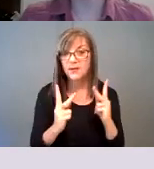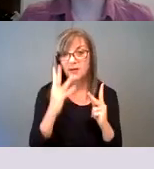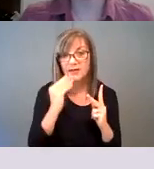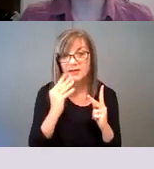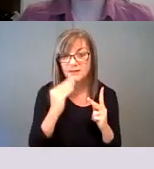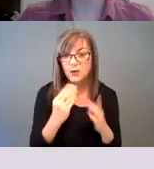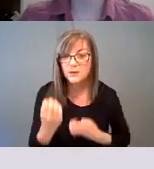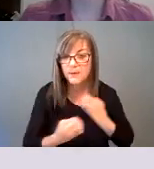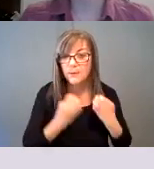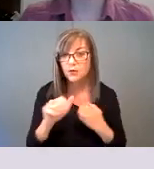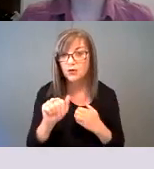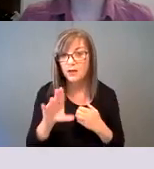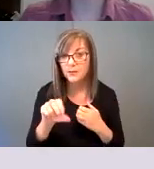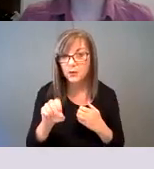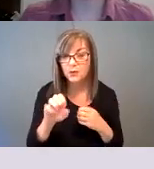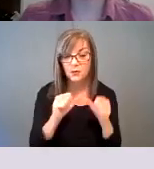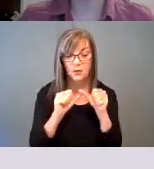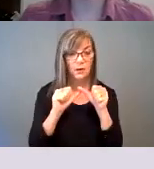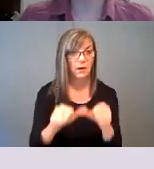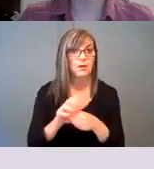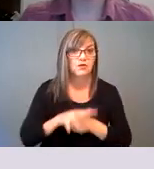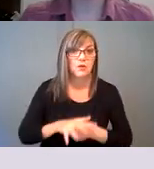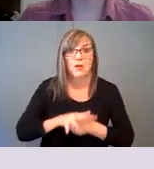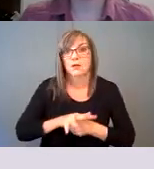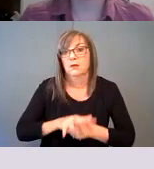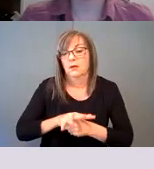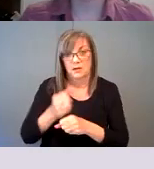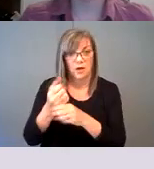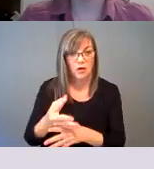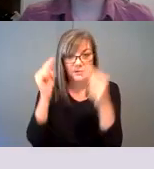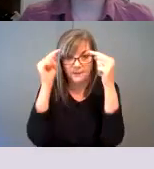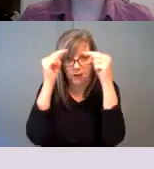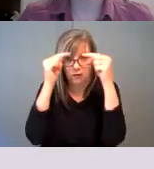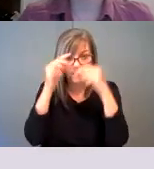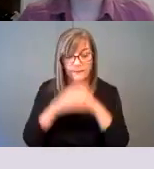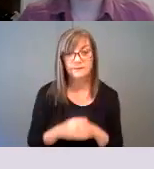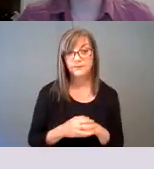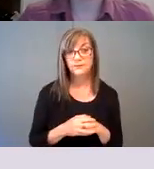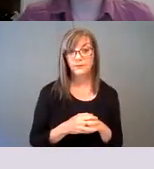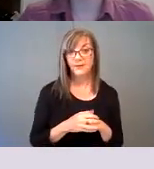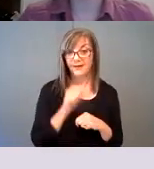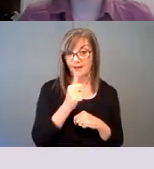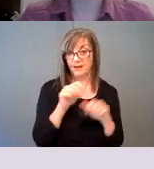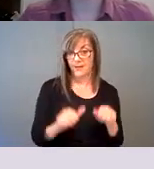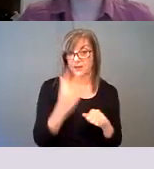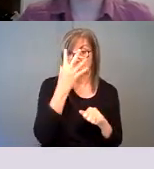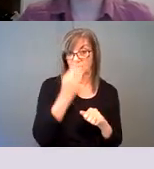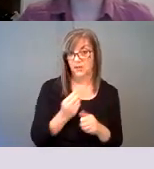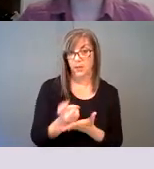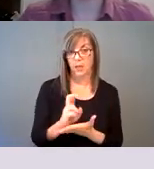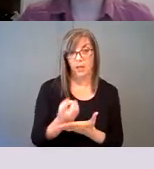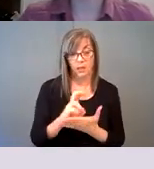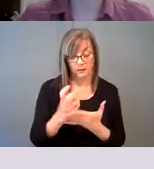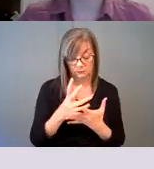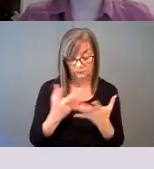from abuse, they might be more likely to experience migraines. Insomnia, we also know that that can happen with domestic